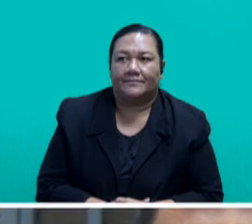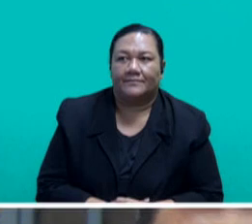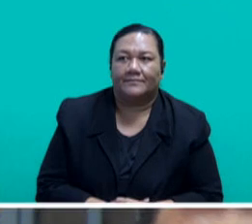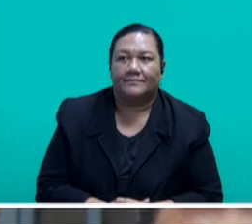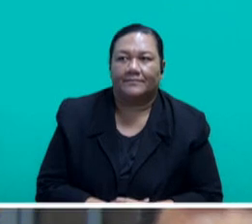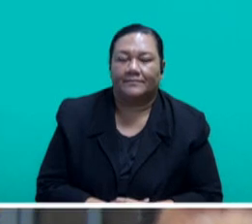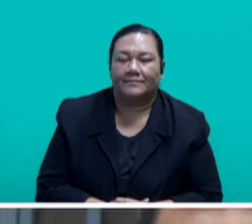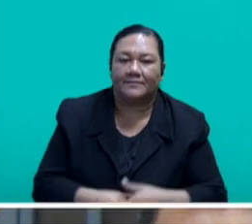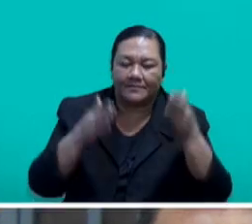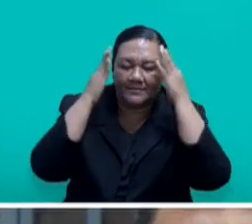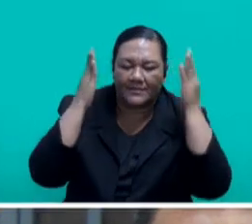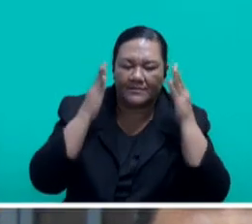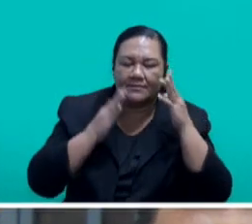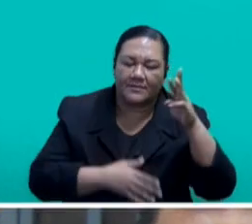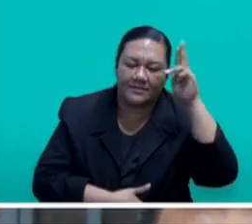Mr. Speaker, sir,